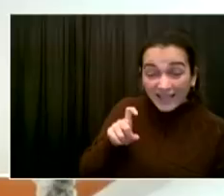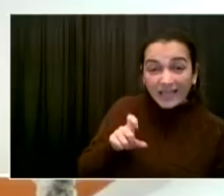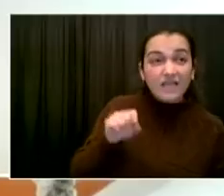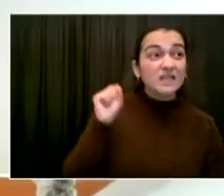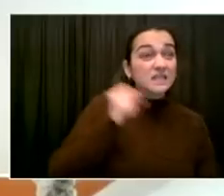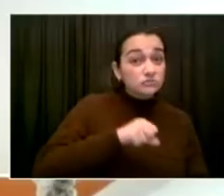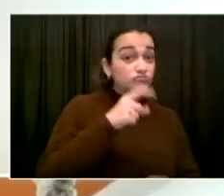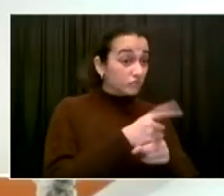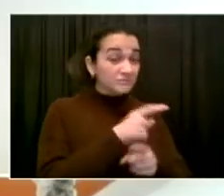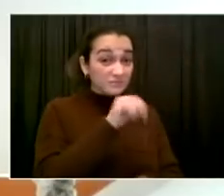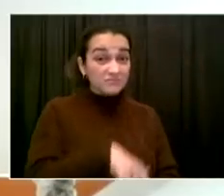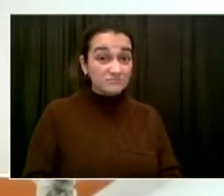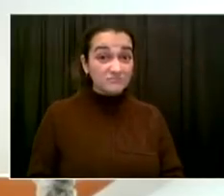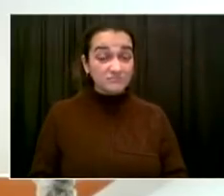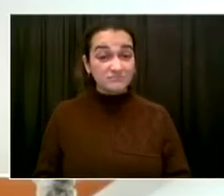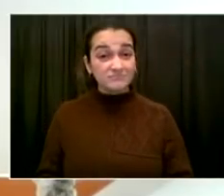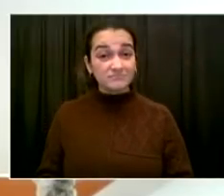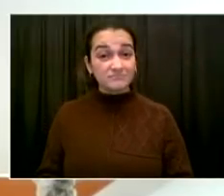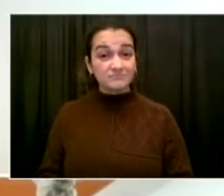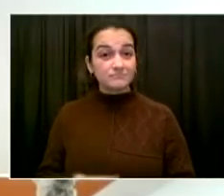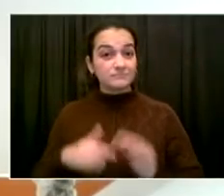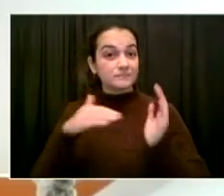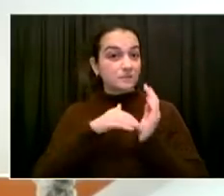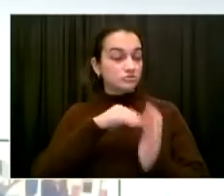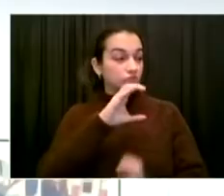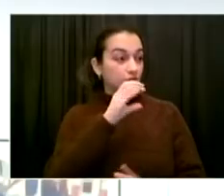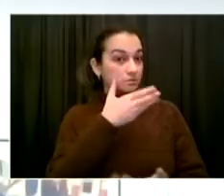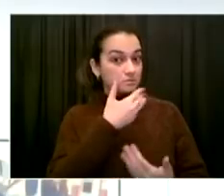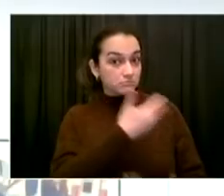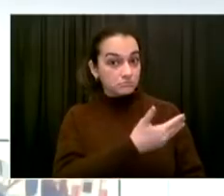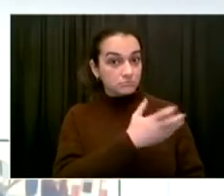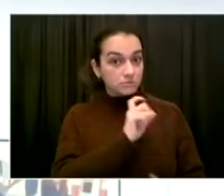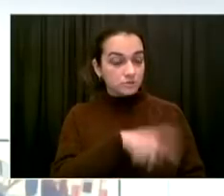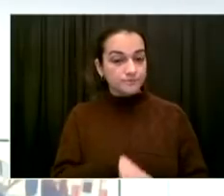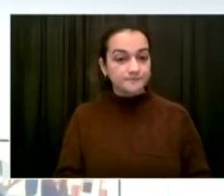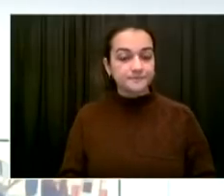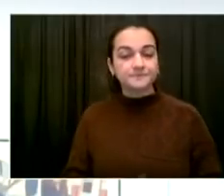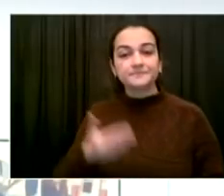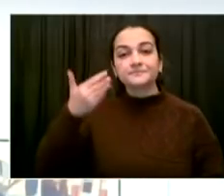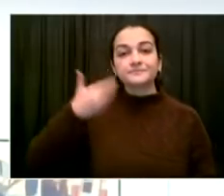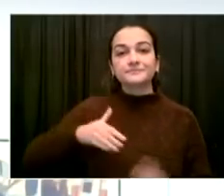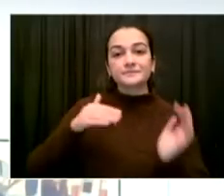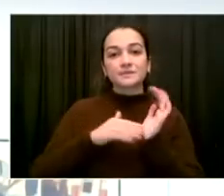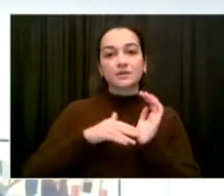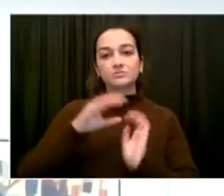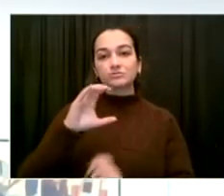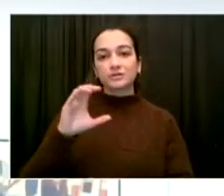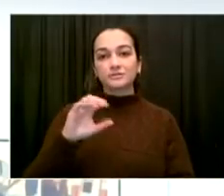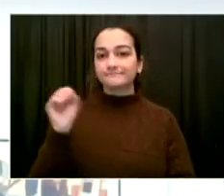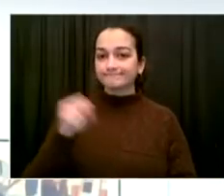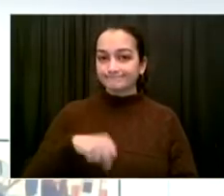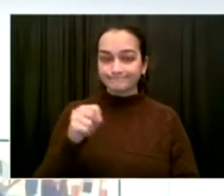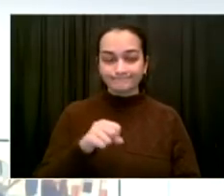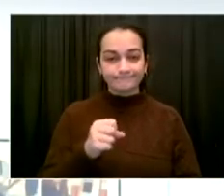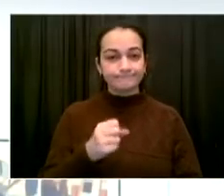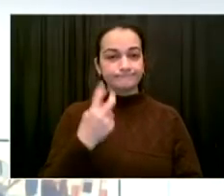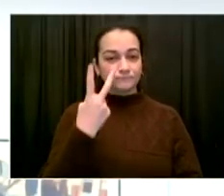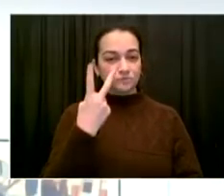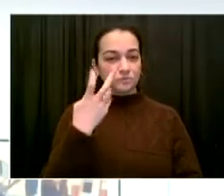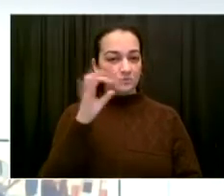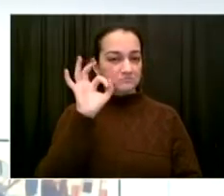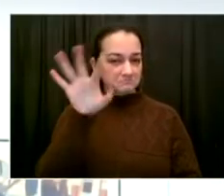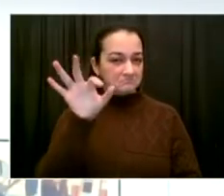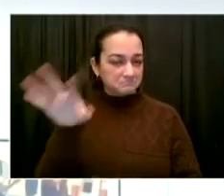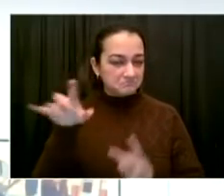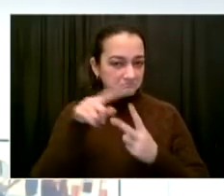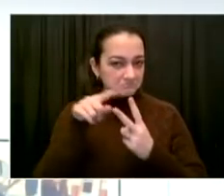add? Just briefly, Dr. Long covered it really well. There are 2 points that I wanted to underline. The first is